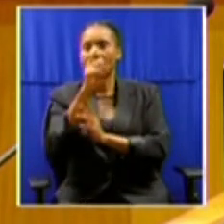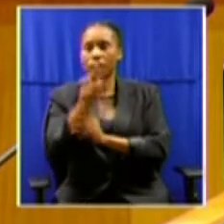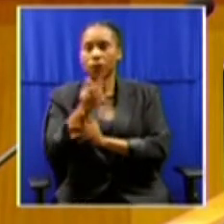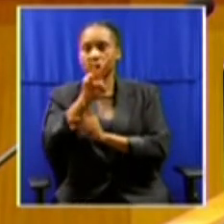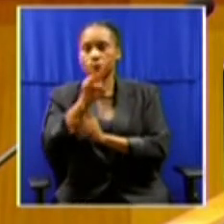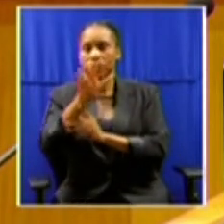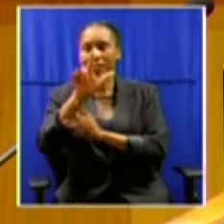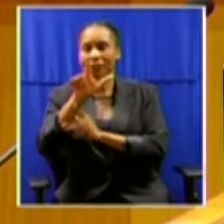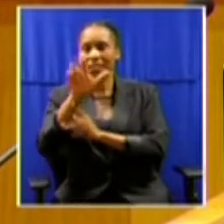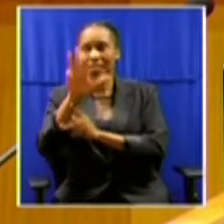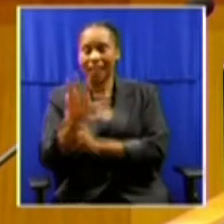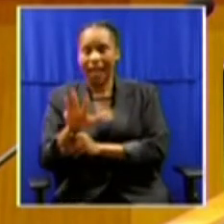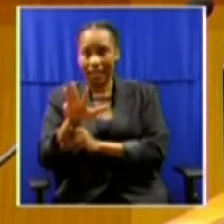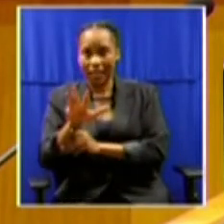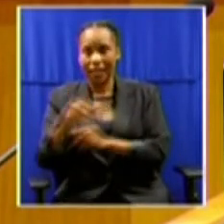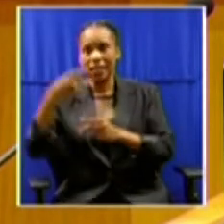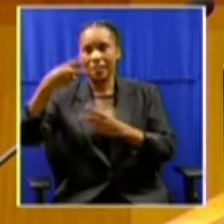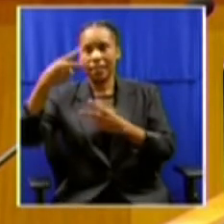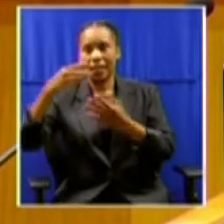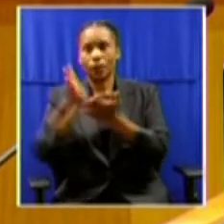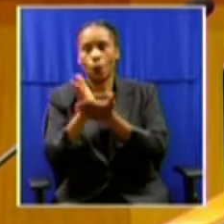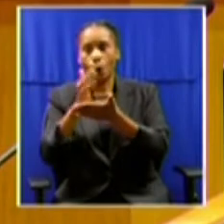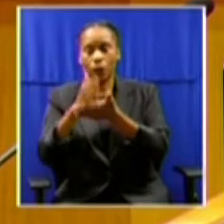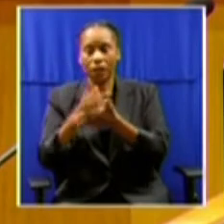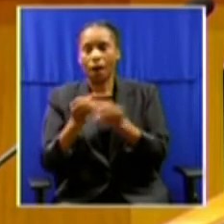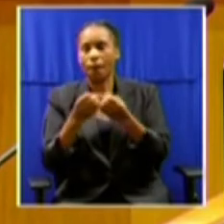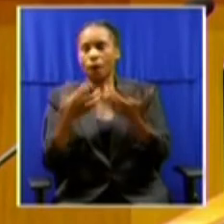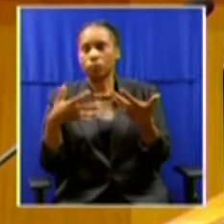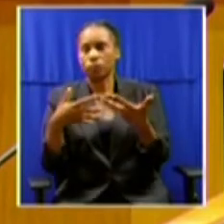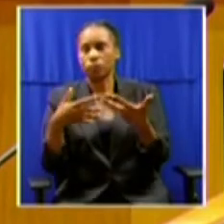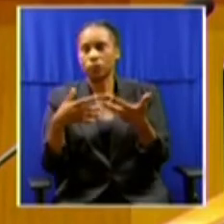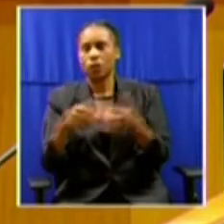1,279, and in the second quarter of about